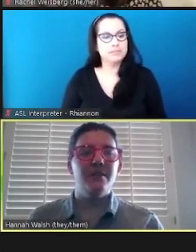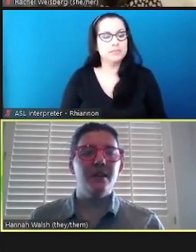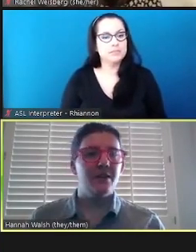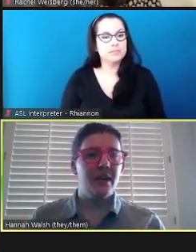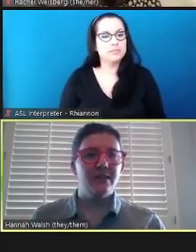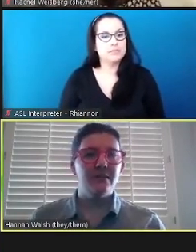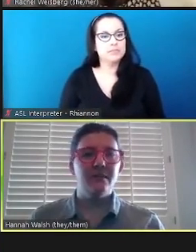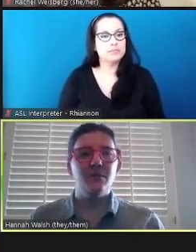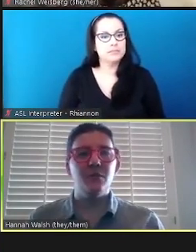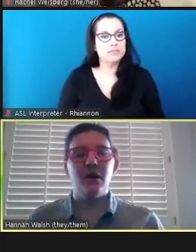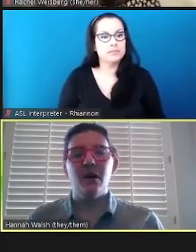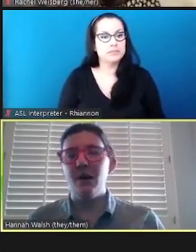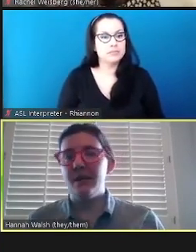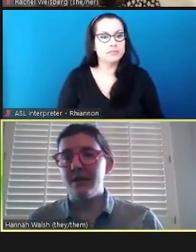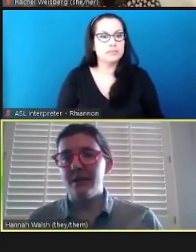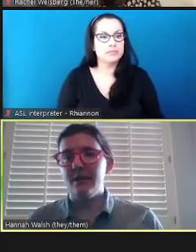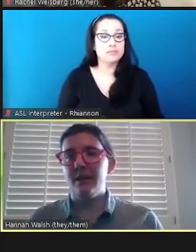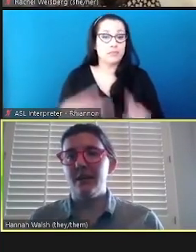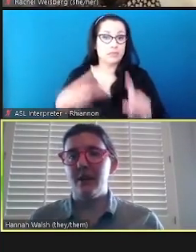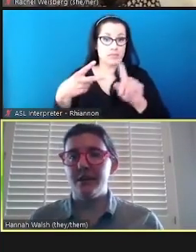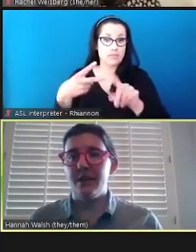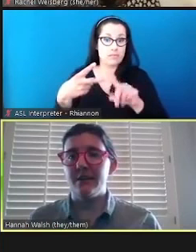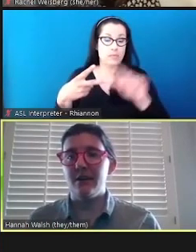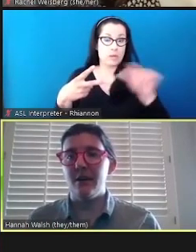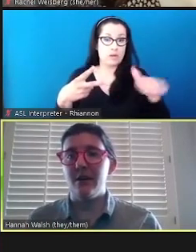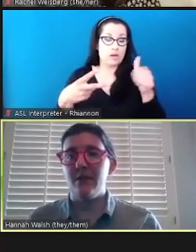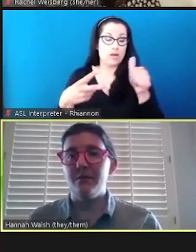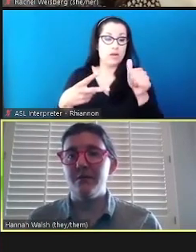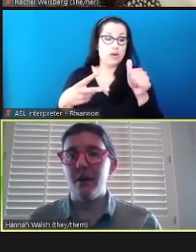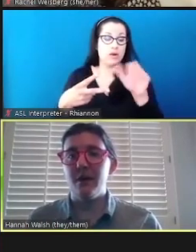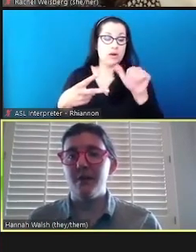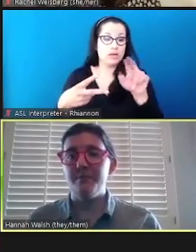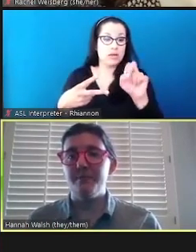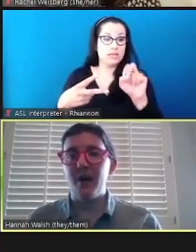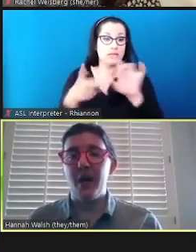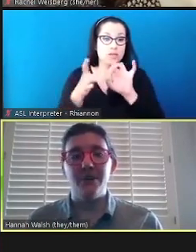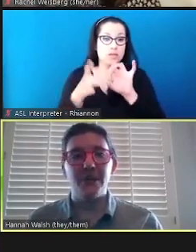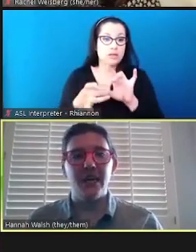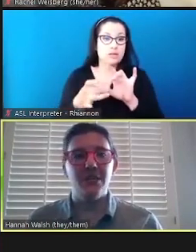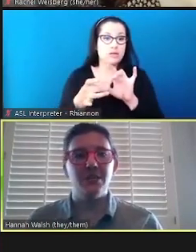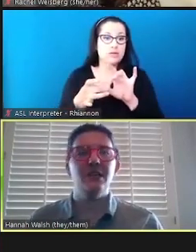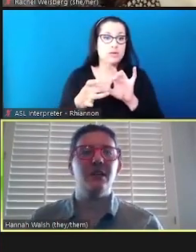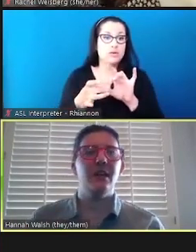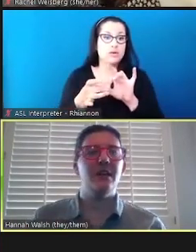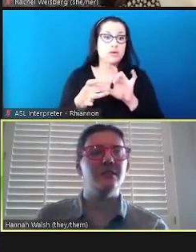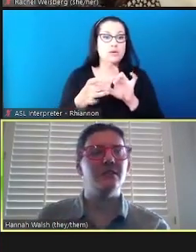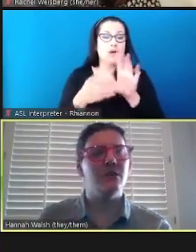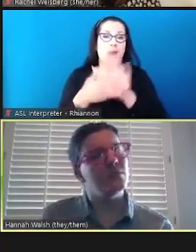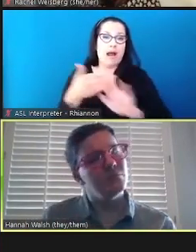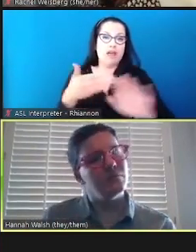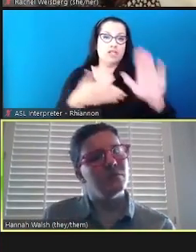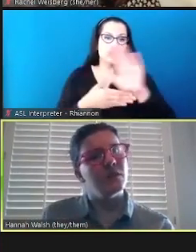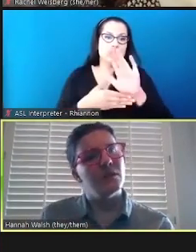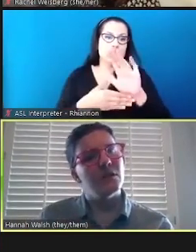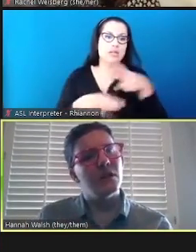And then the other case is in the context of higher education. The case is